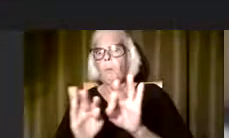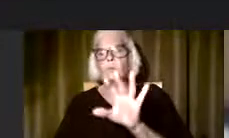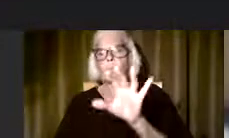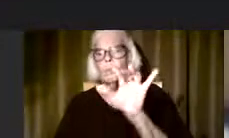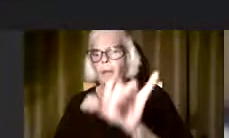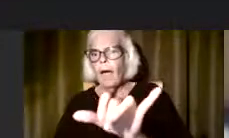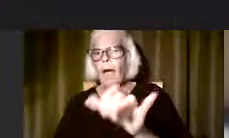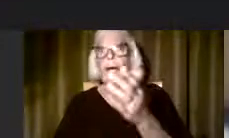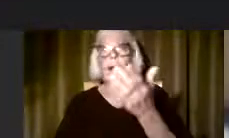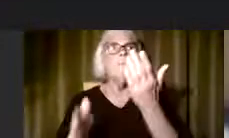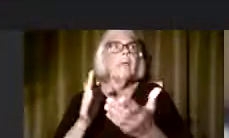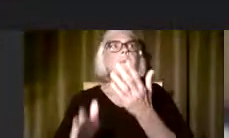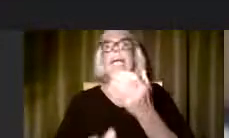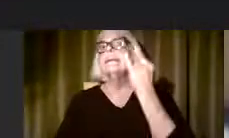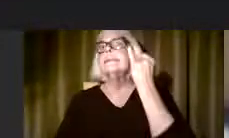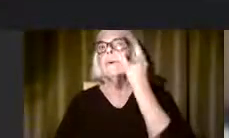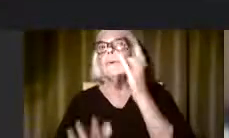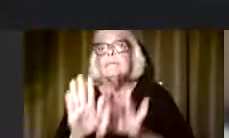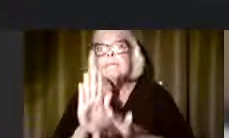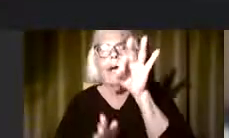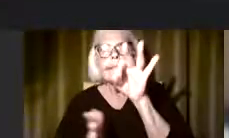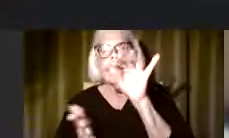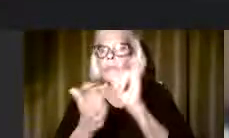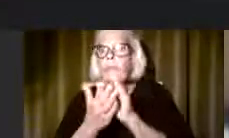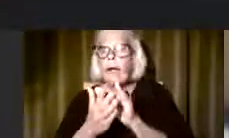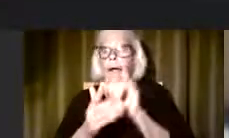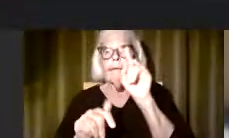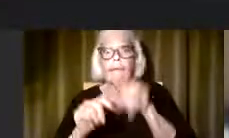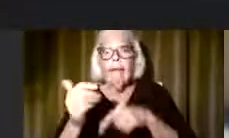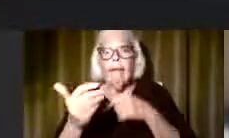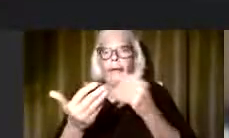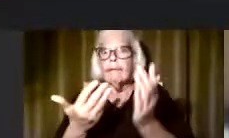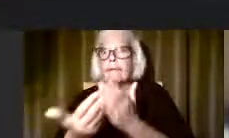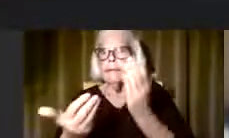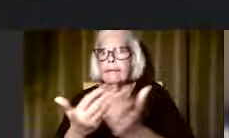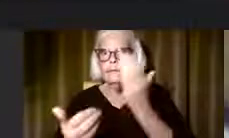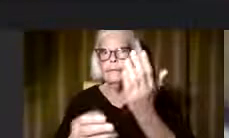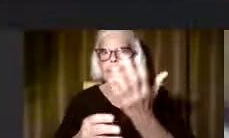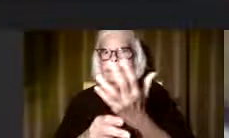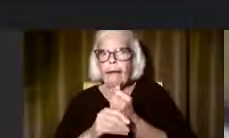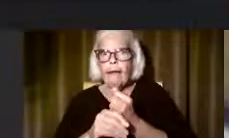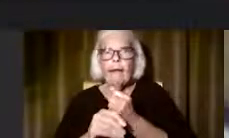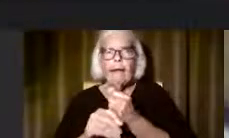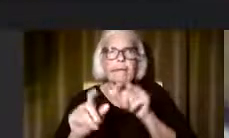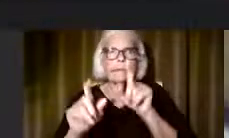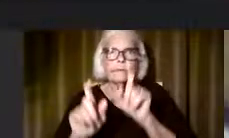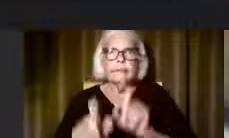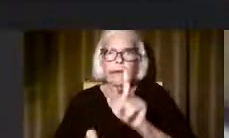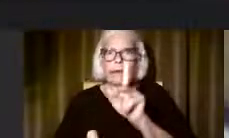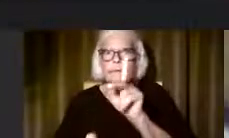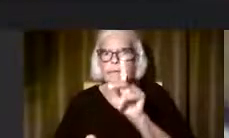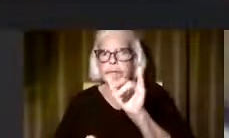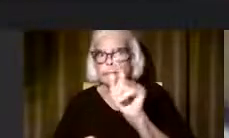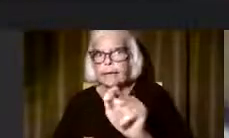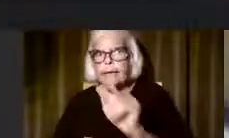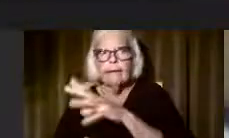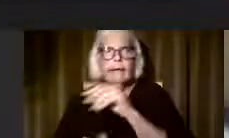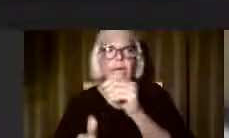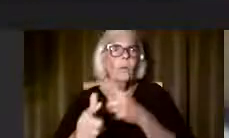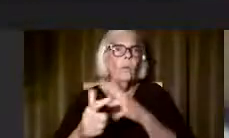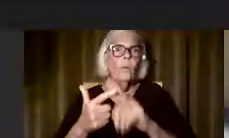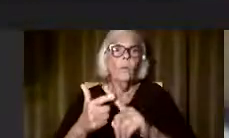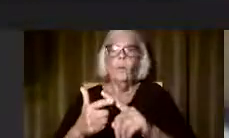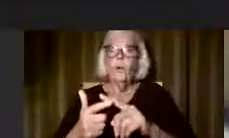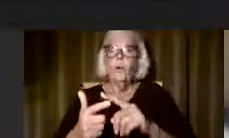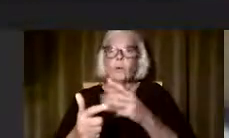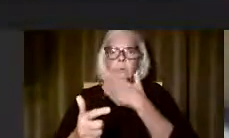insurance or need for PCR testing specifically. So it's something that we're holding on to as a strategy that